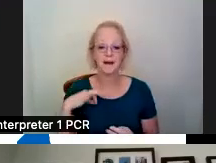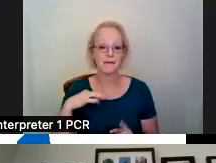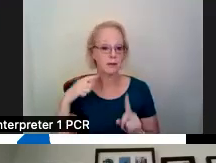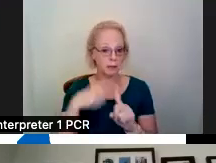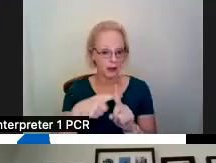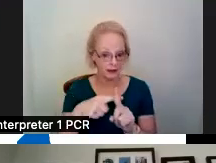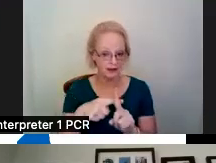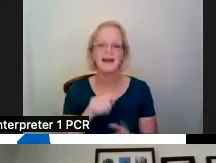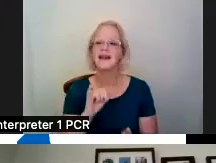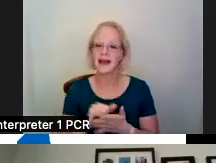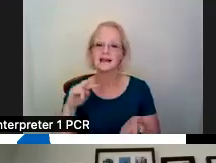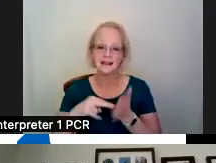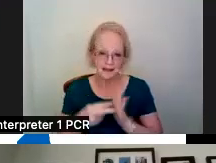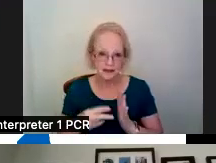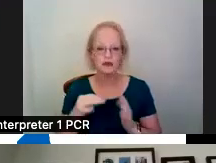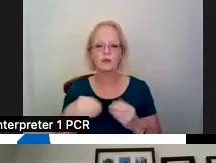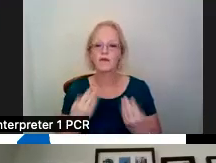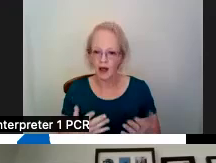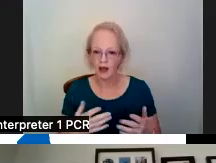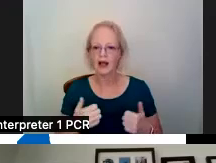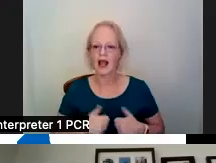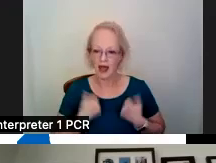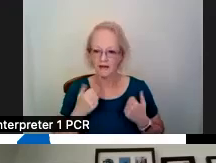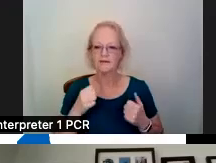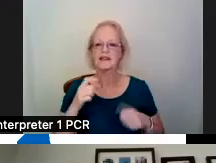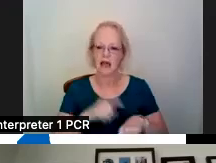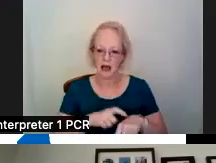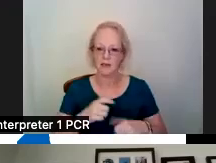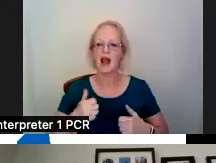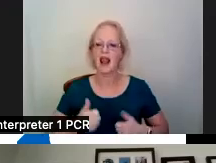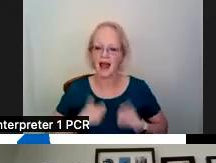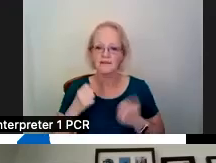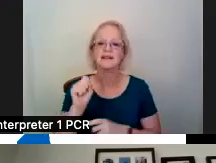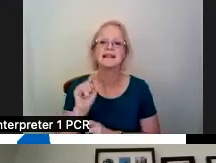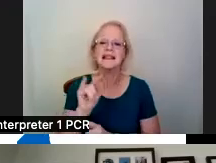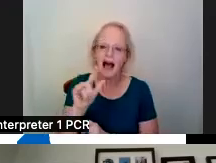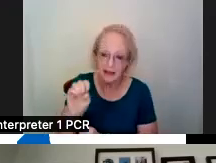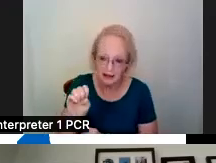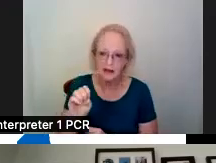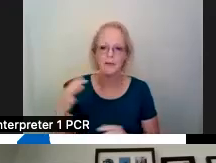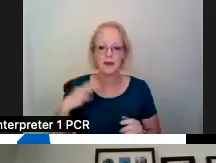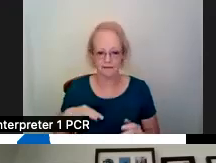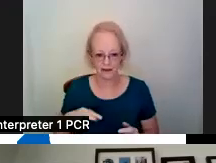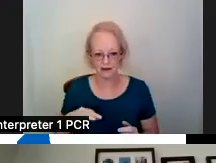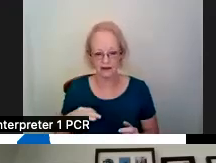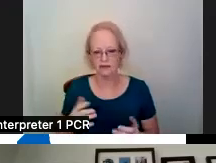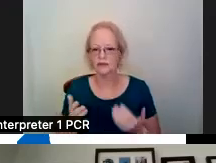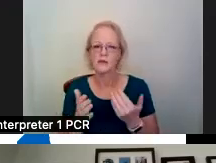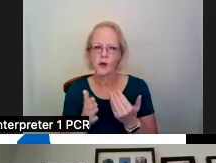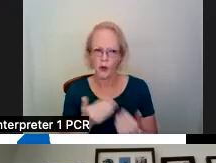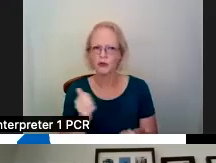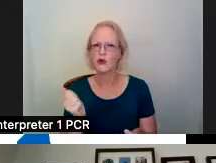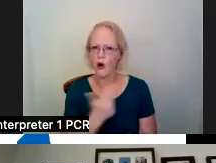provide lifetime lifestyle benefits. And virtually all of our